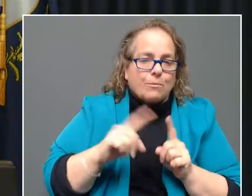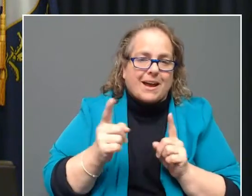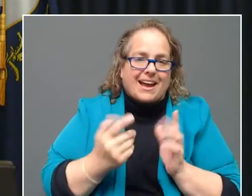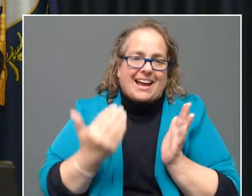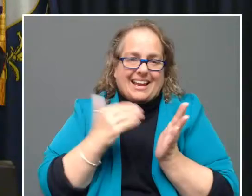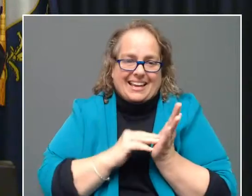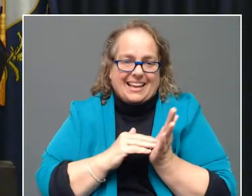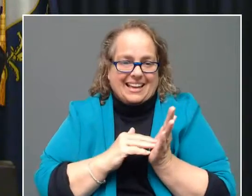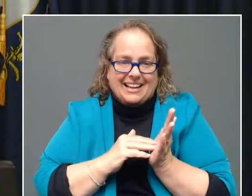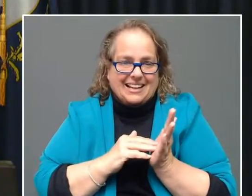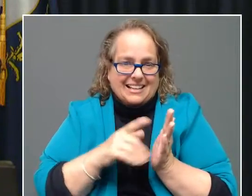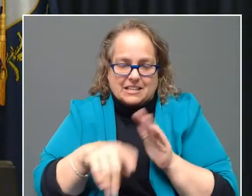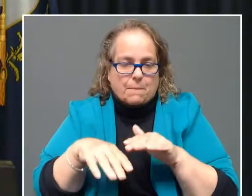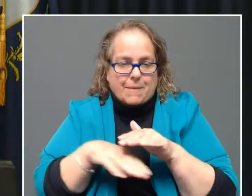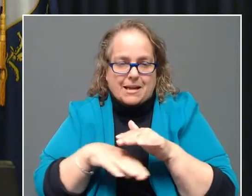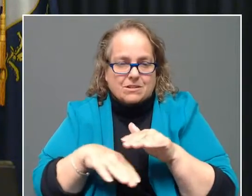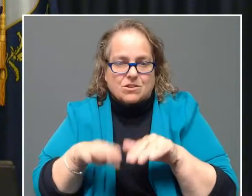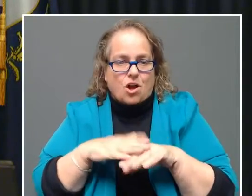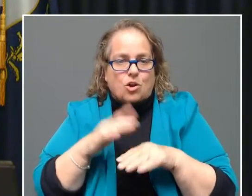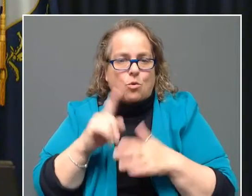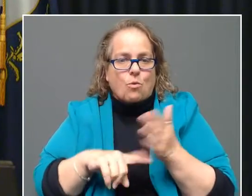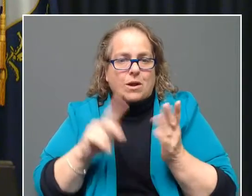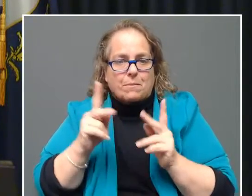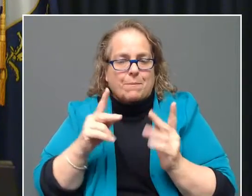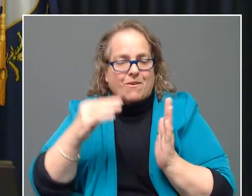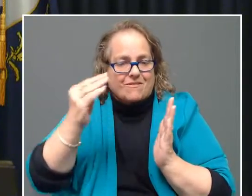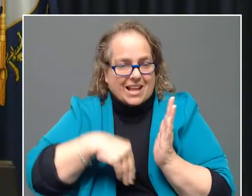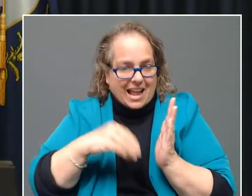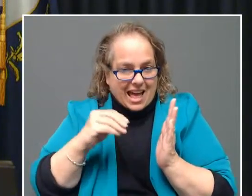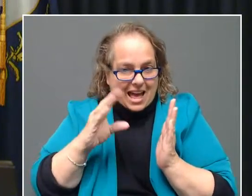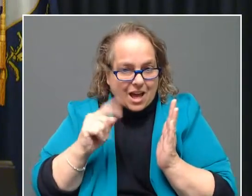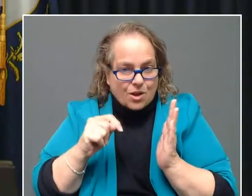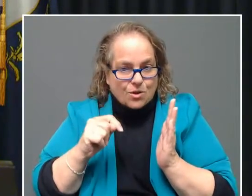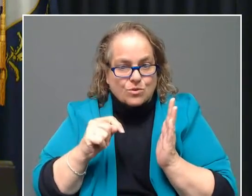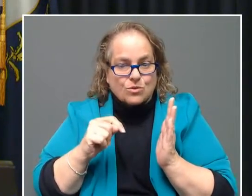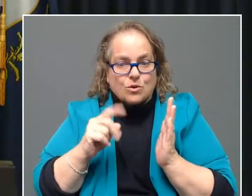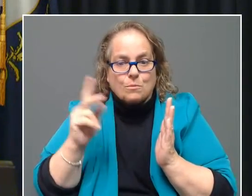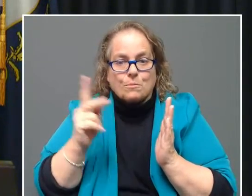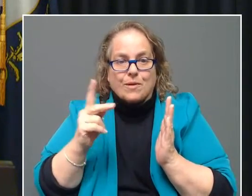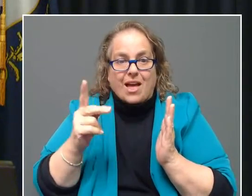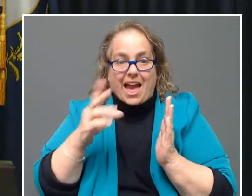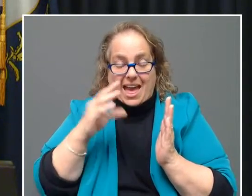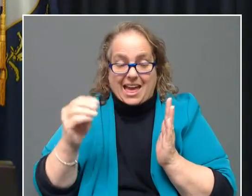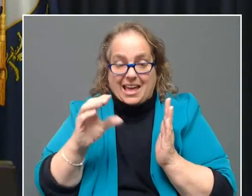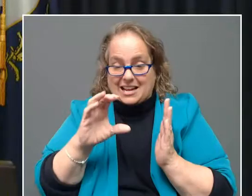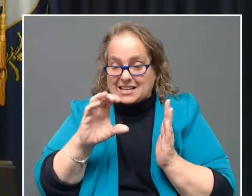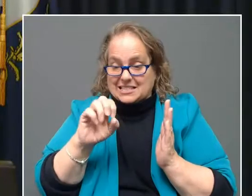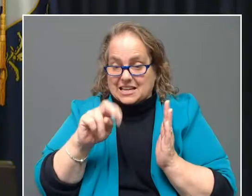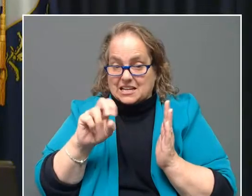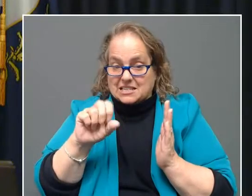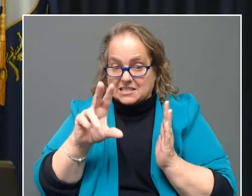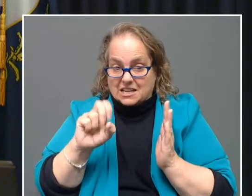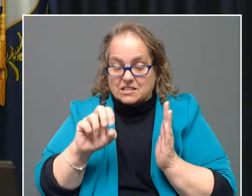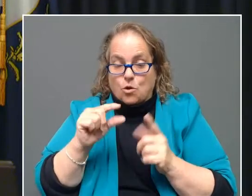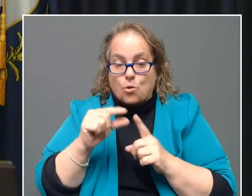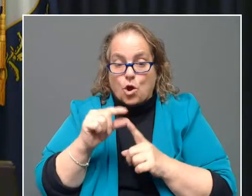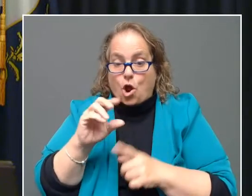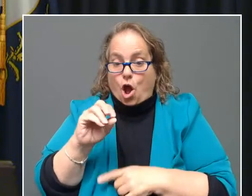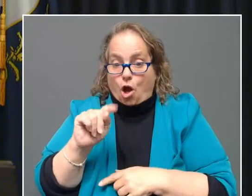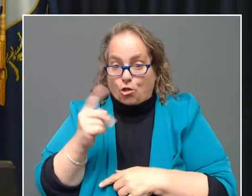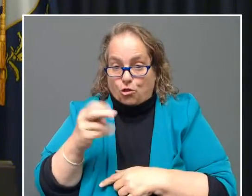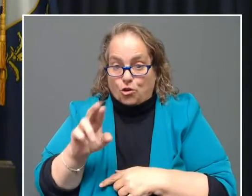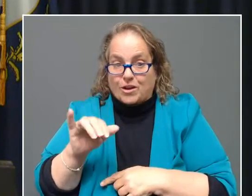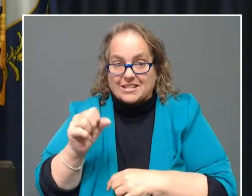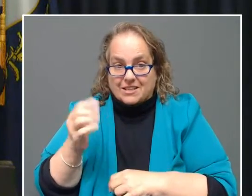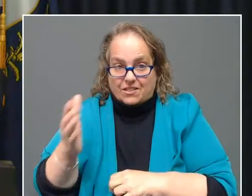is based on what people fill out. They include other in the census, so we have included it here. All right, let's